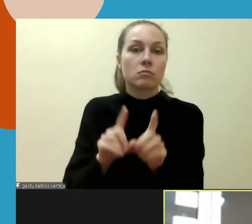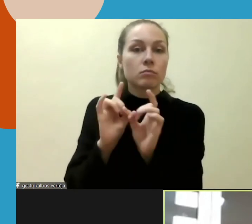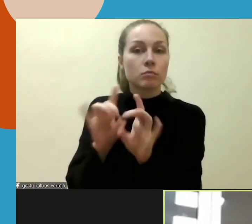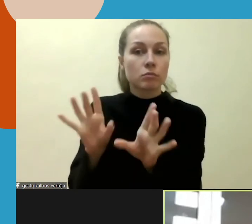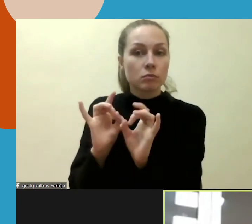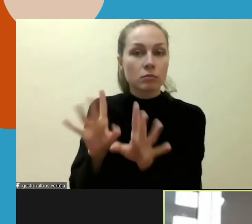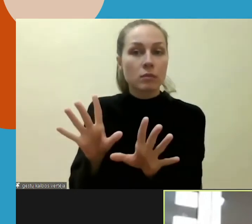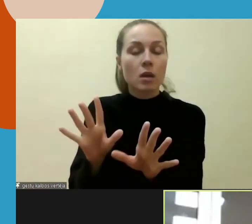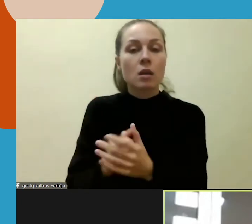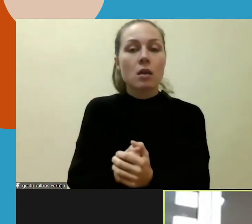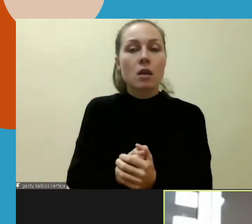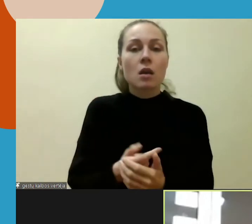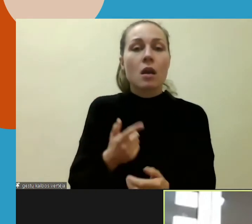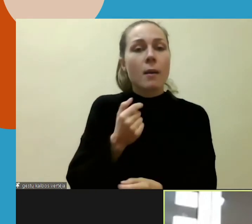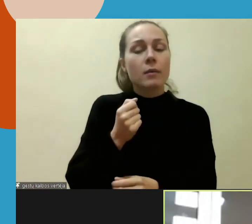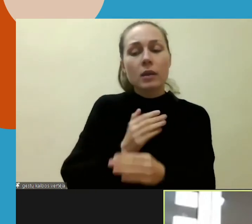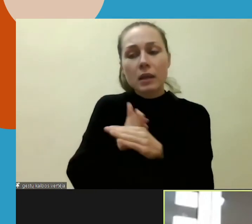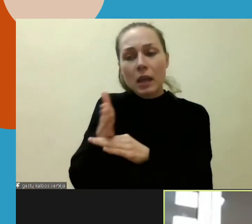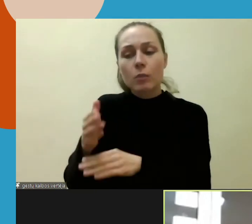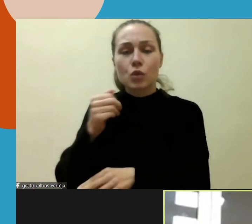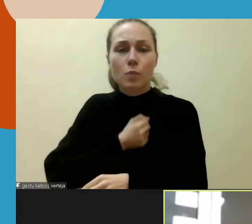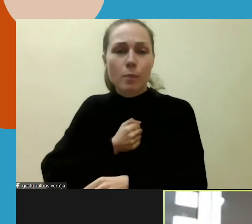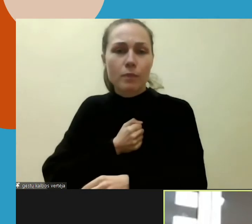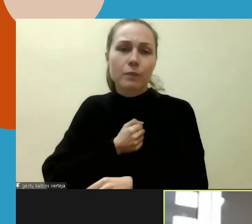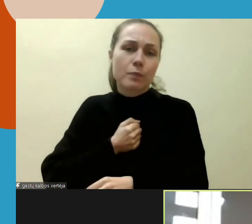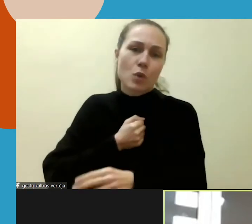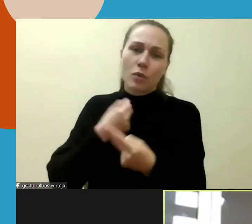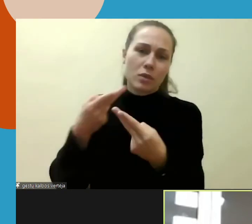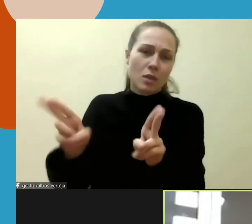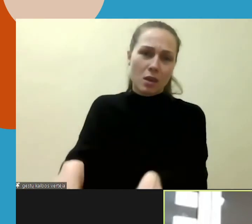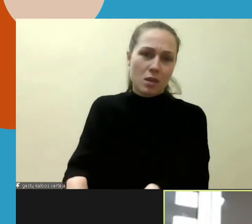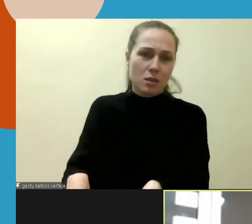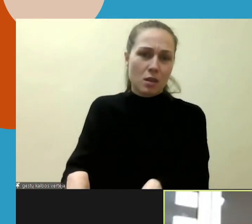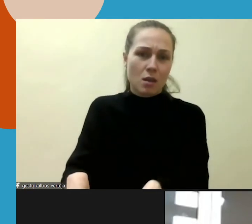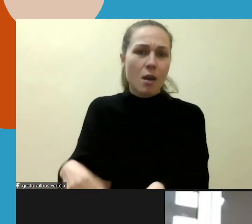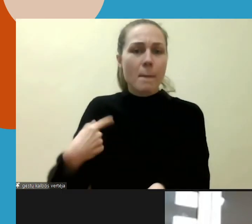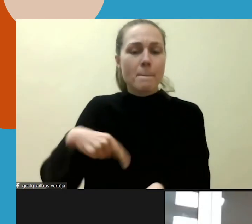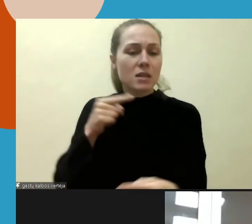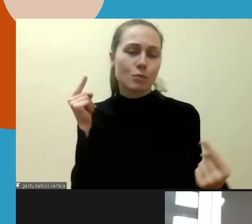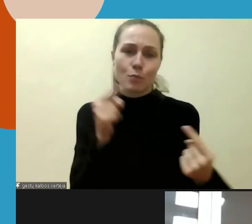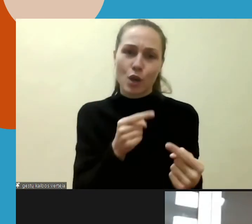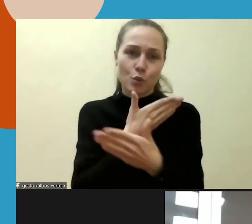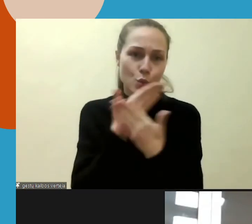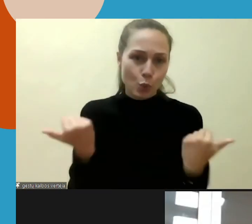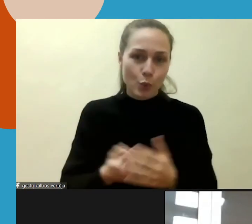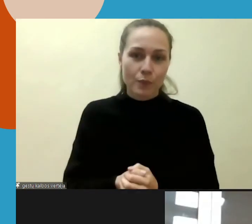always highlight that they should not be afraid of us because we are not their